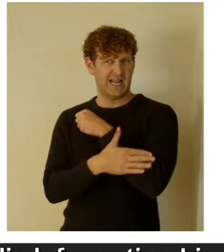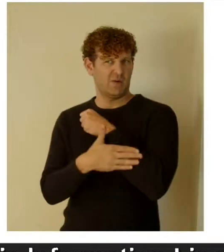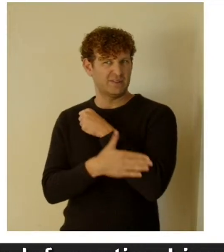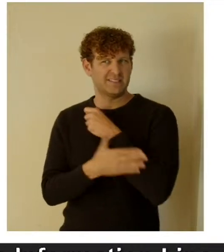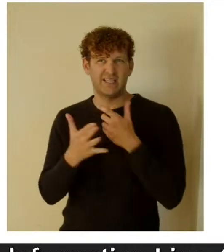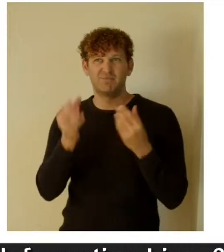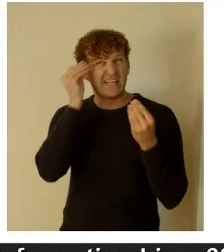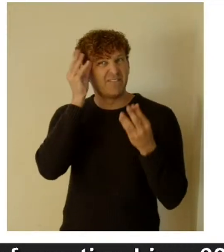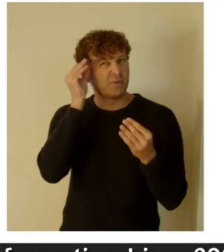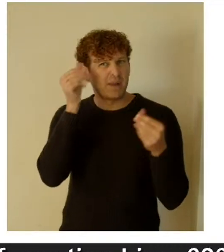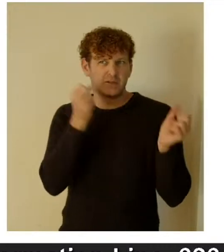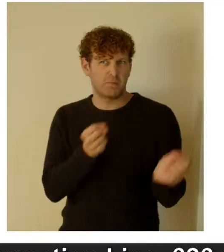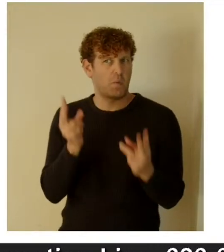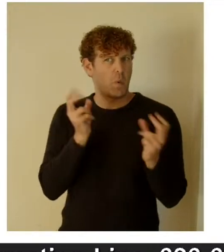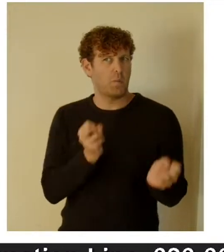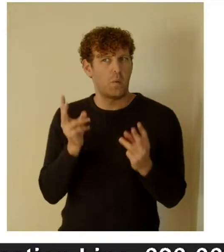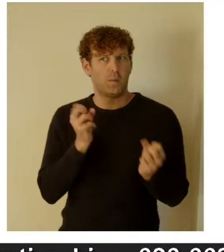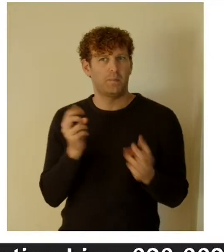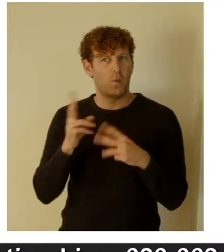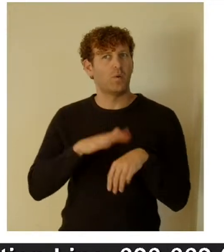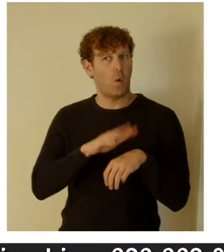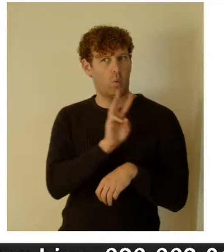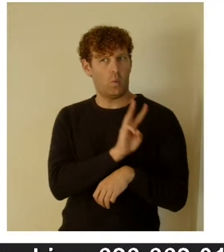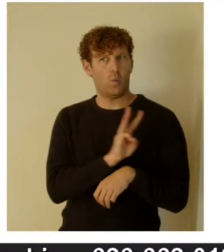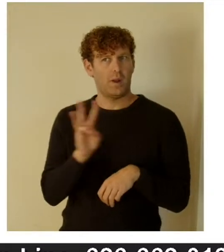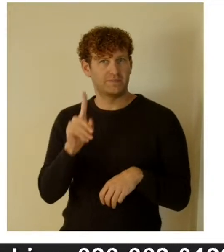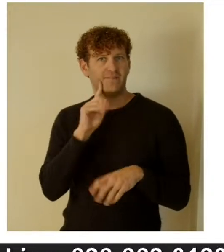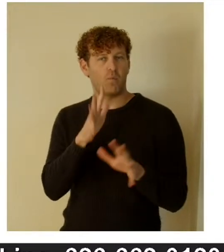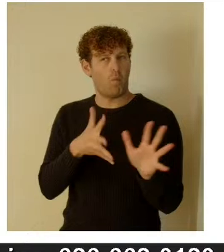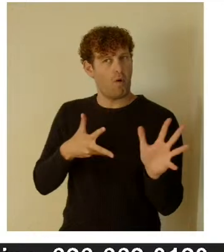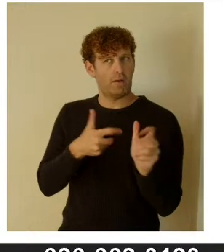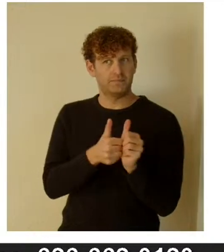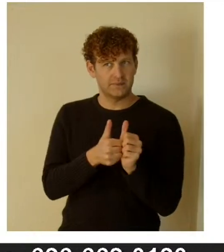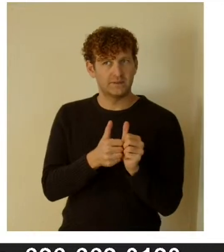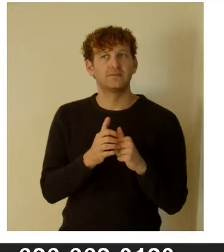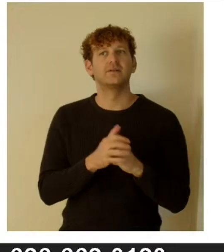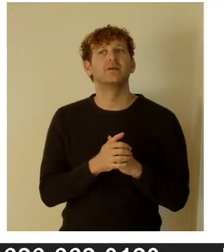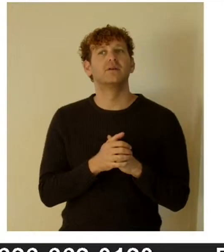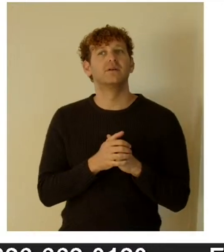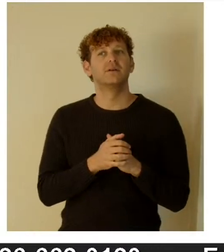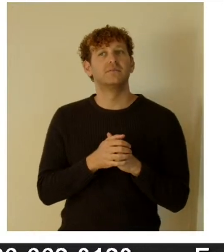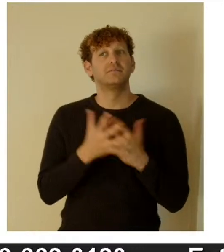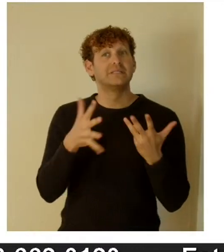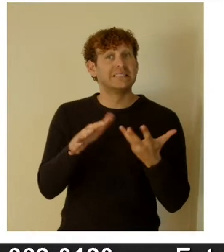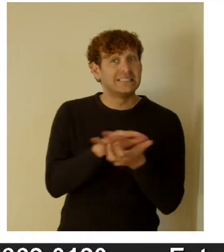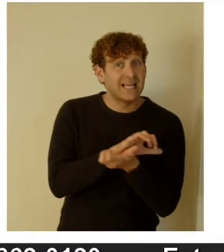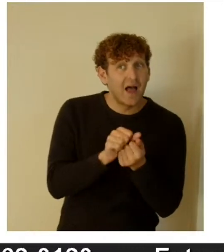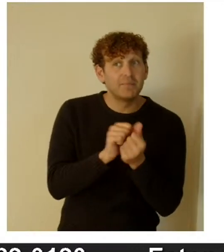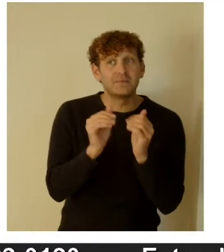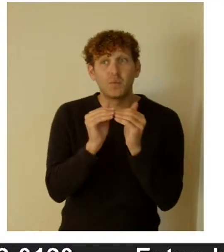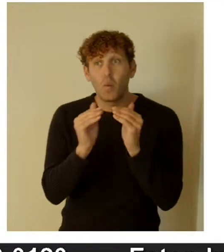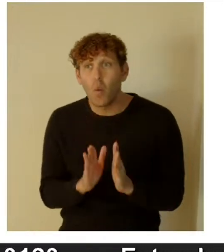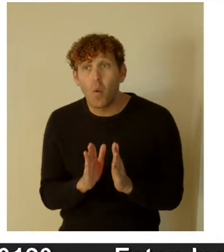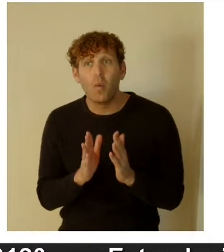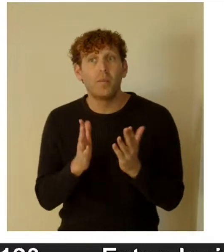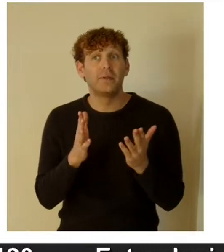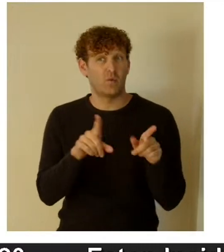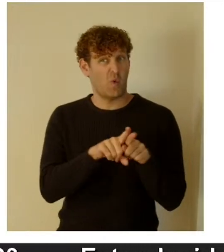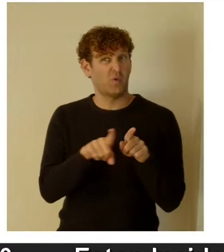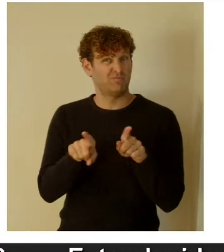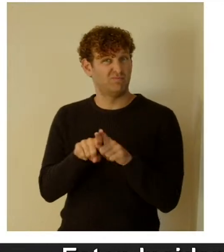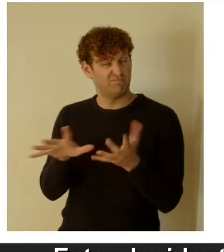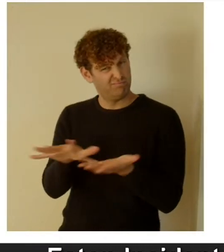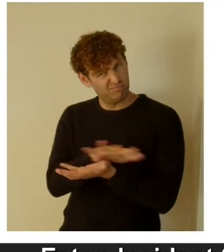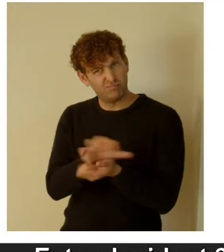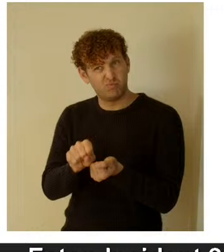Los Angeles County website for an update on the damaged homes, both damaged and destroyed. We have crews